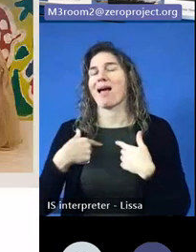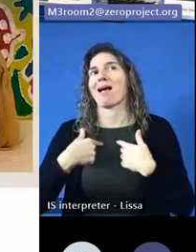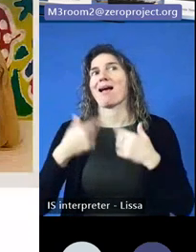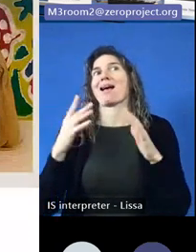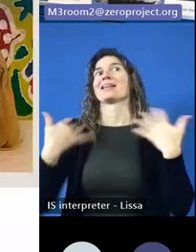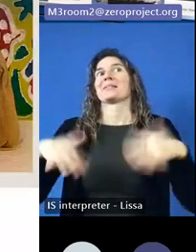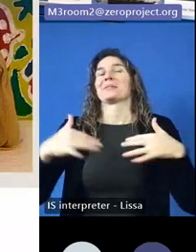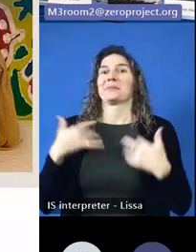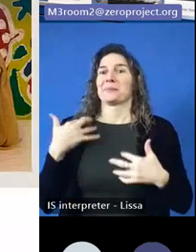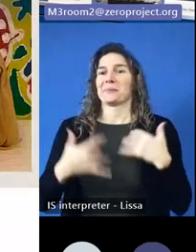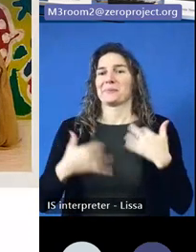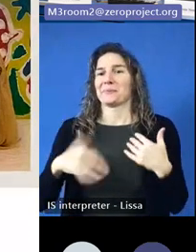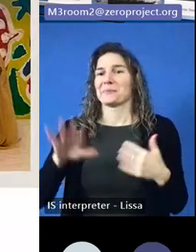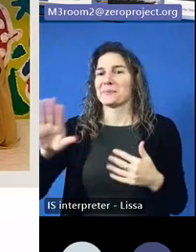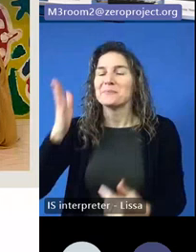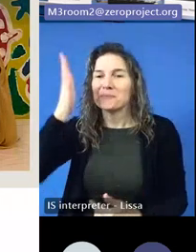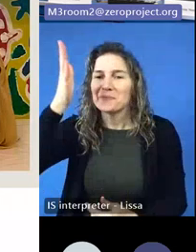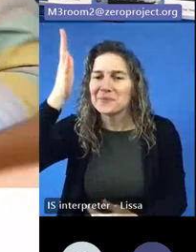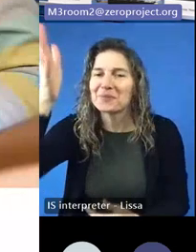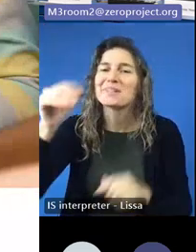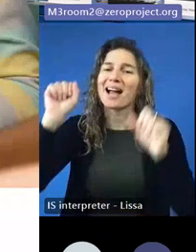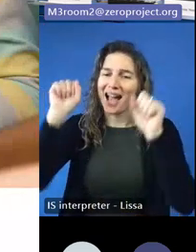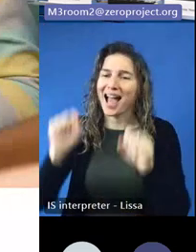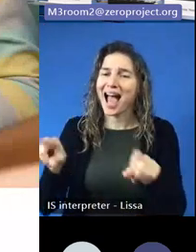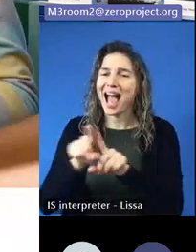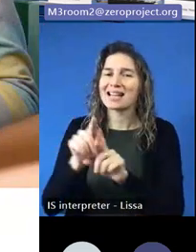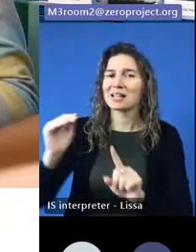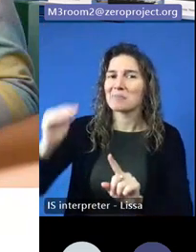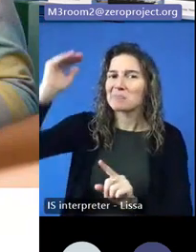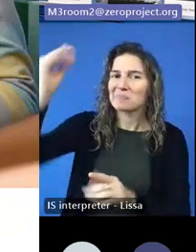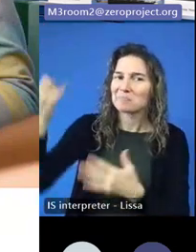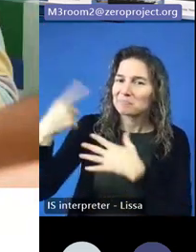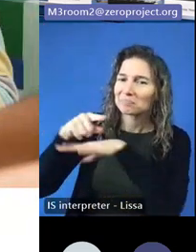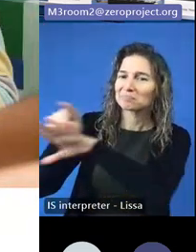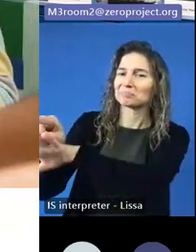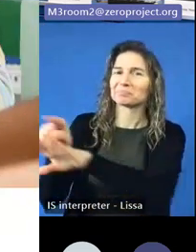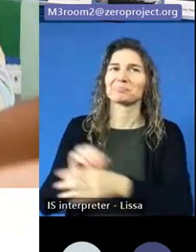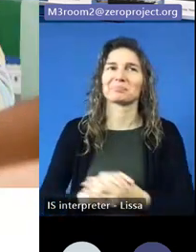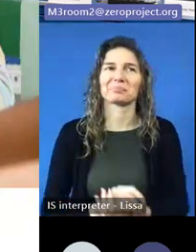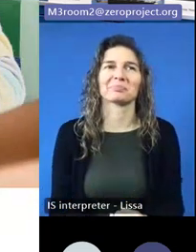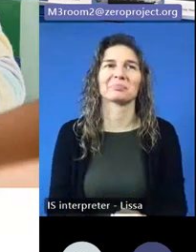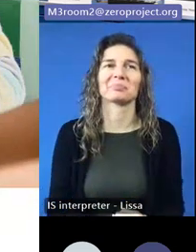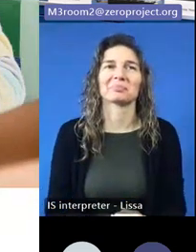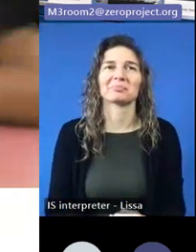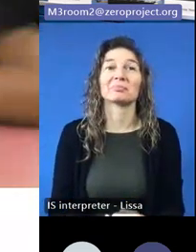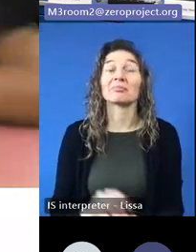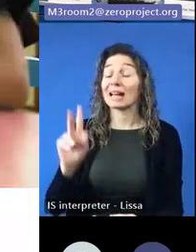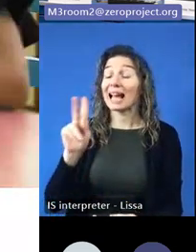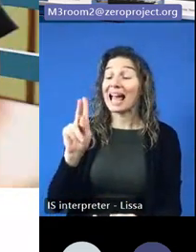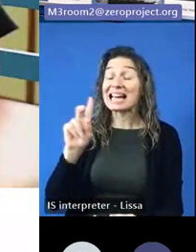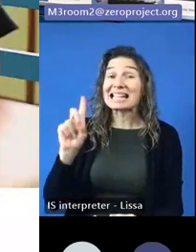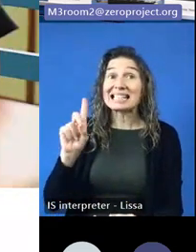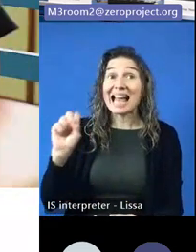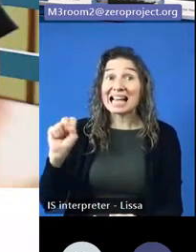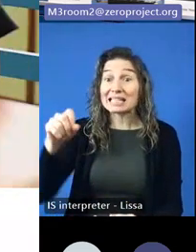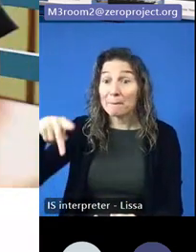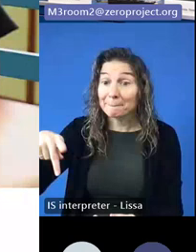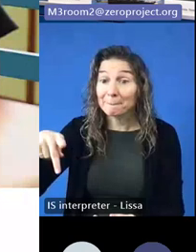for her future. The best part is the journey with KDSP just doesn't end once the kids